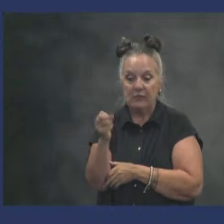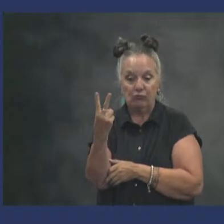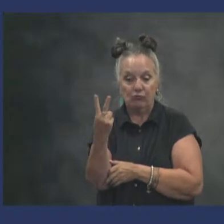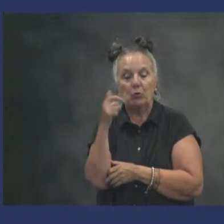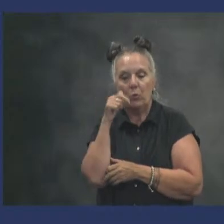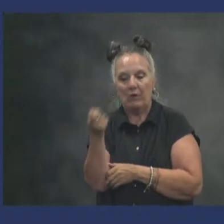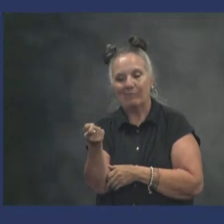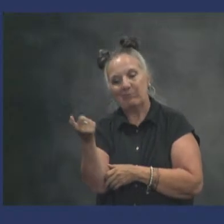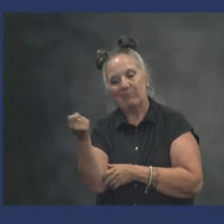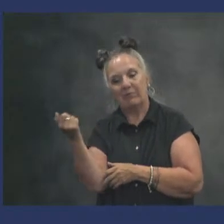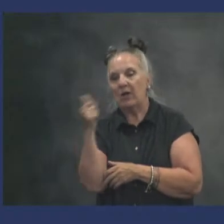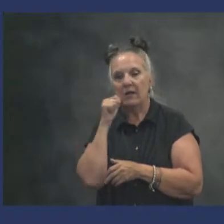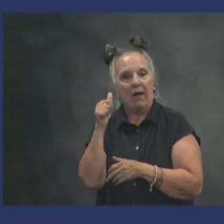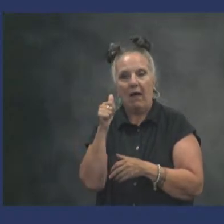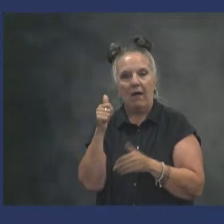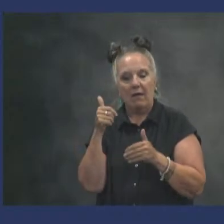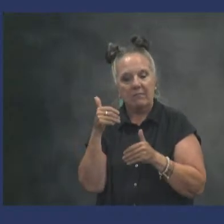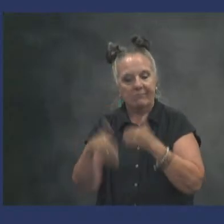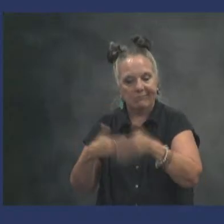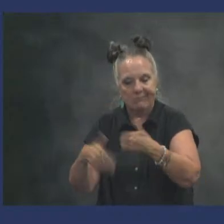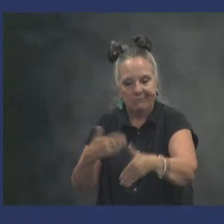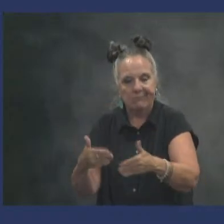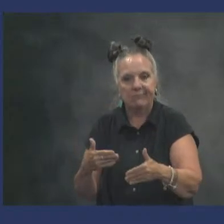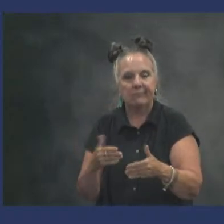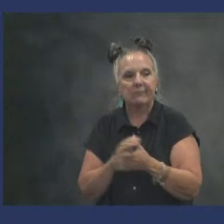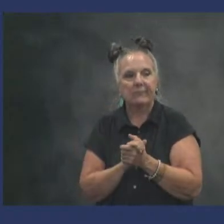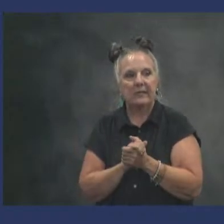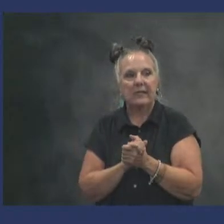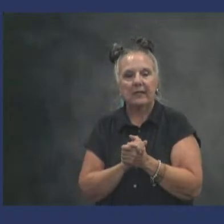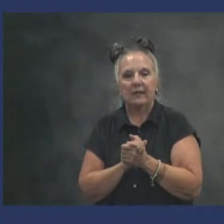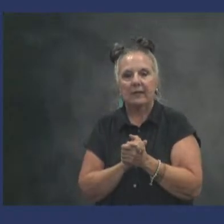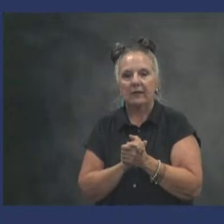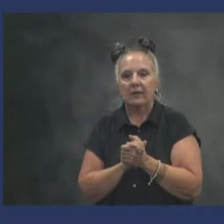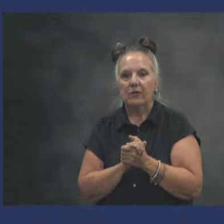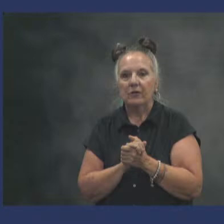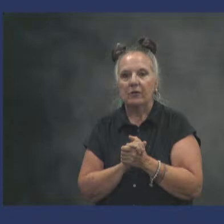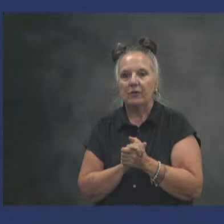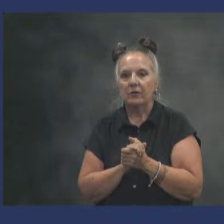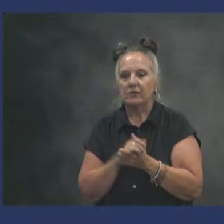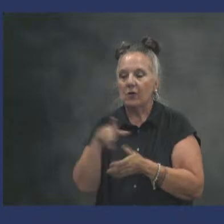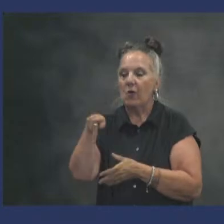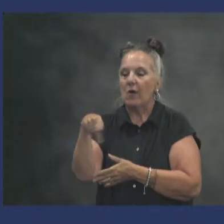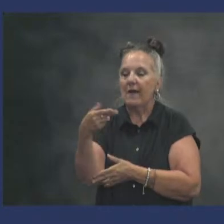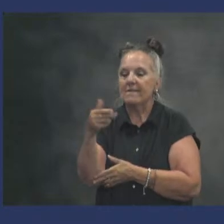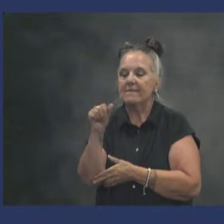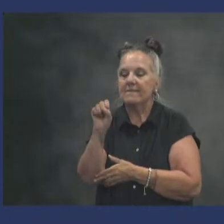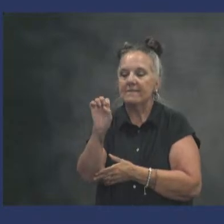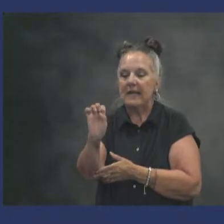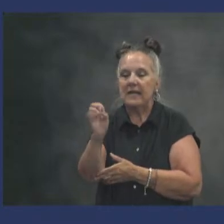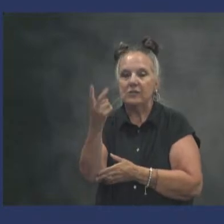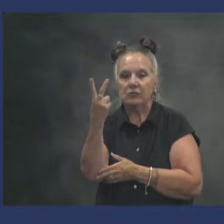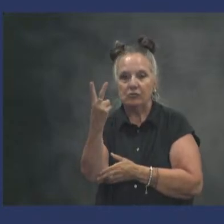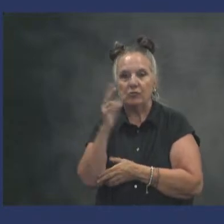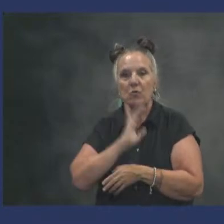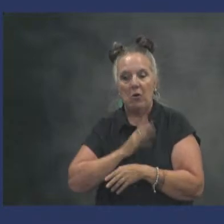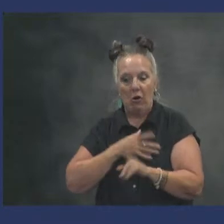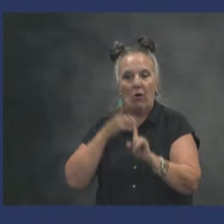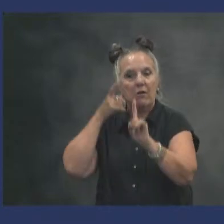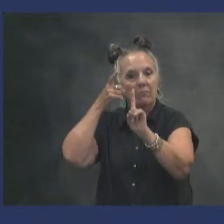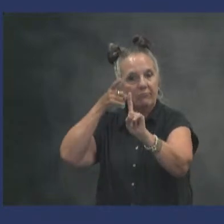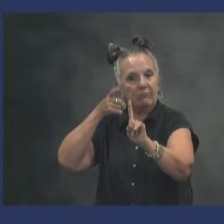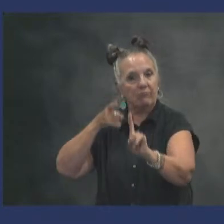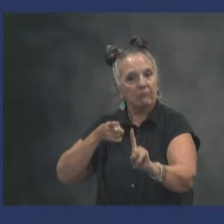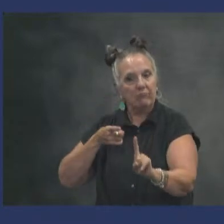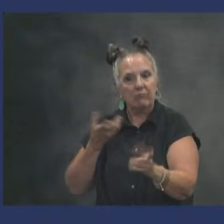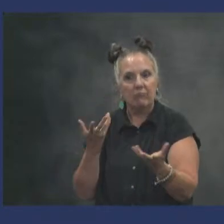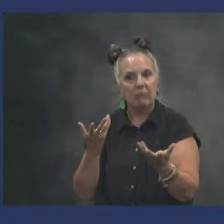Similar as before, we've held to the strategy for the phase 2 and are hitting our targets for our